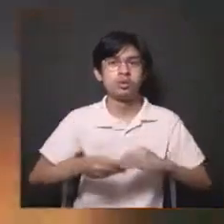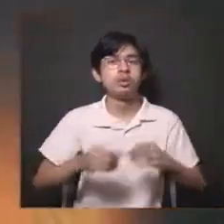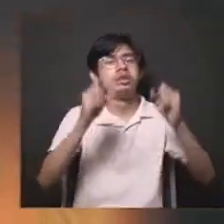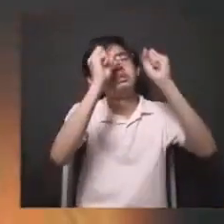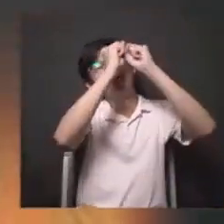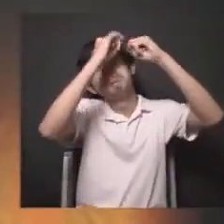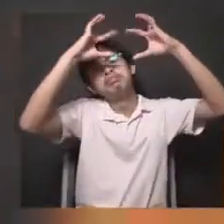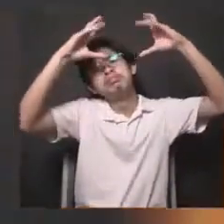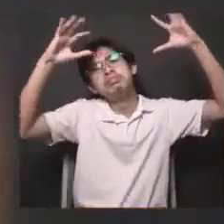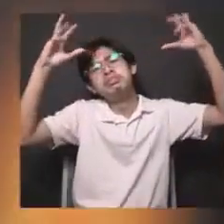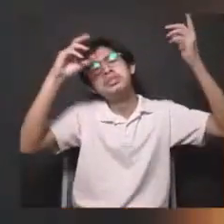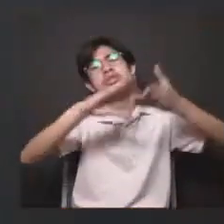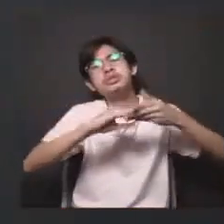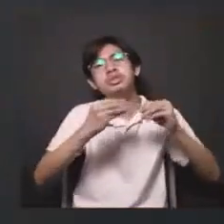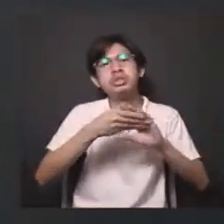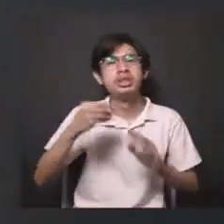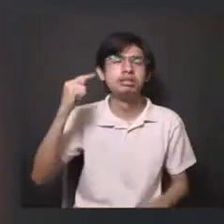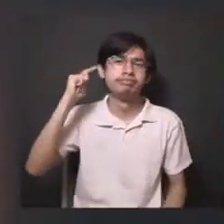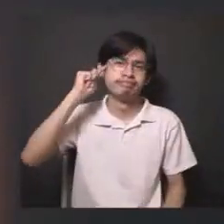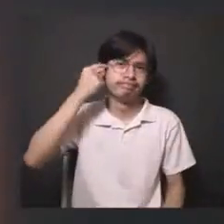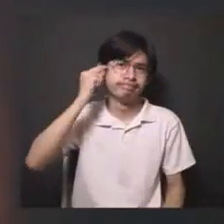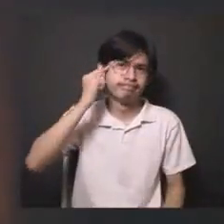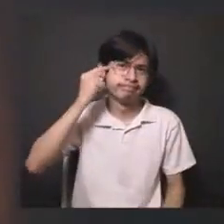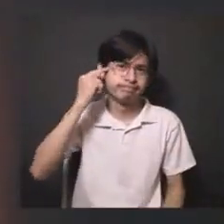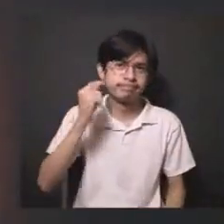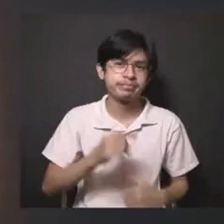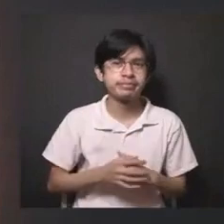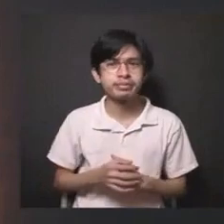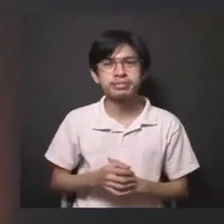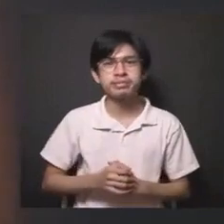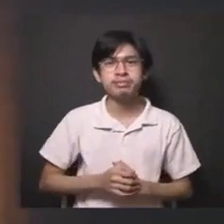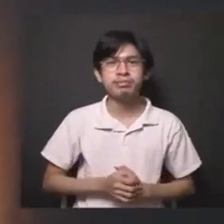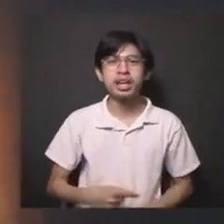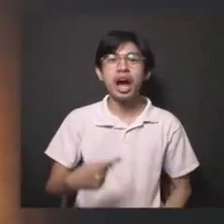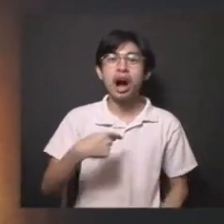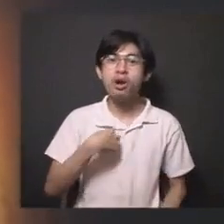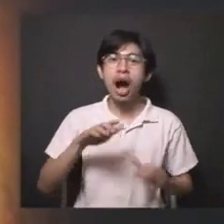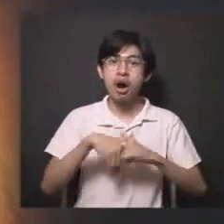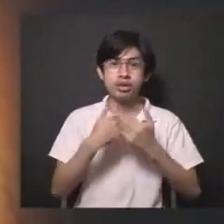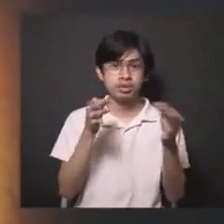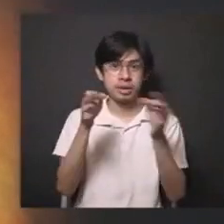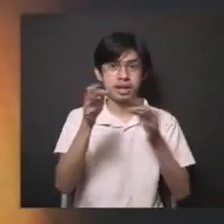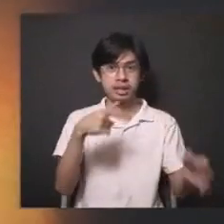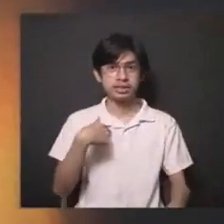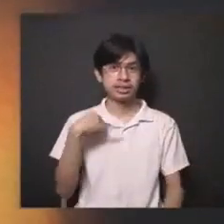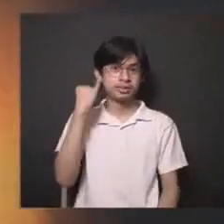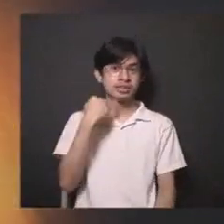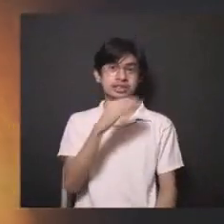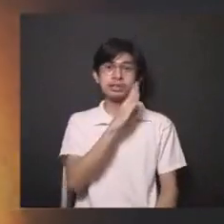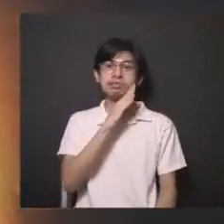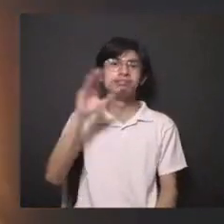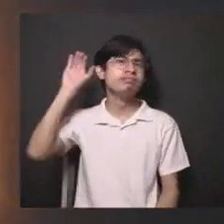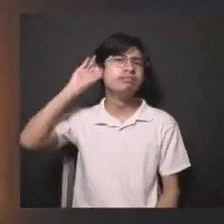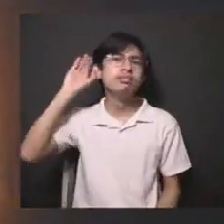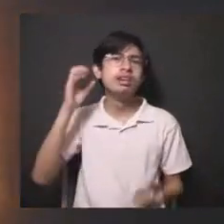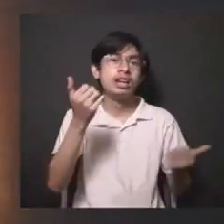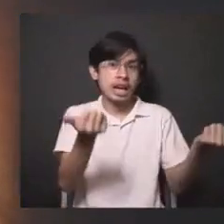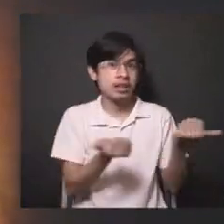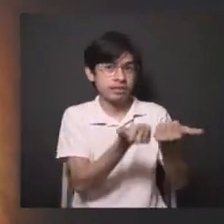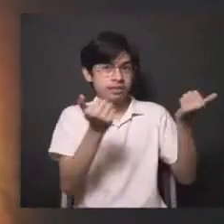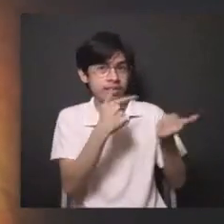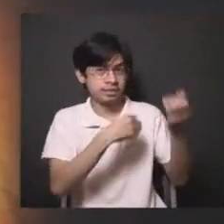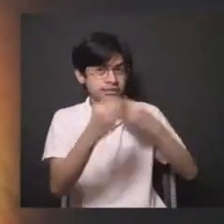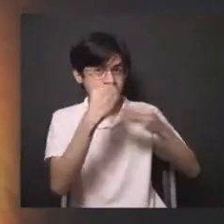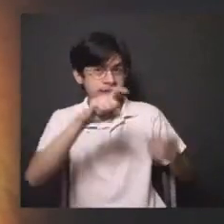wondering, this is how I pictured it. When Jacob heard that grain was available in Egypt, he said to his sons, and I imagine he paused